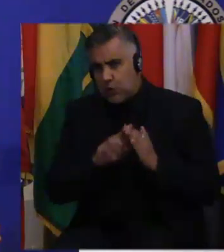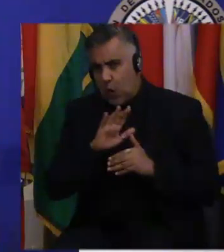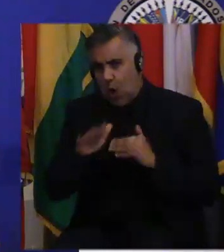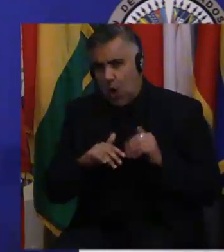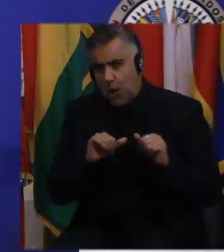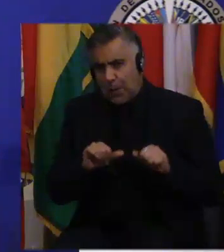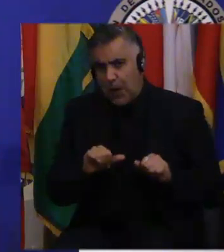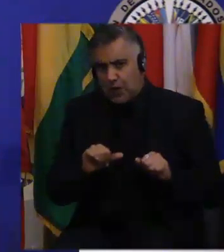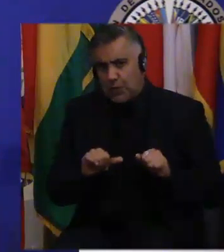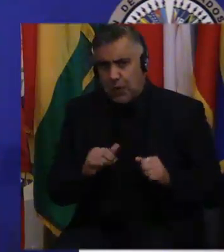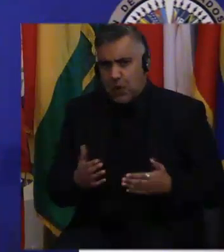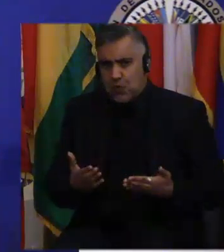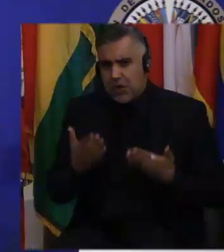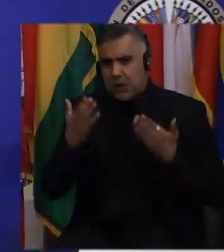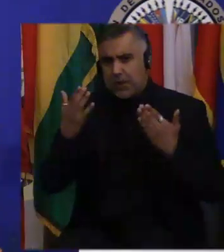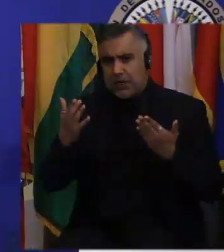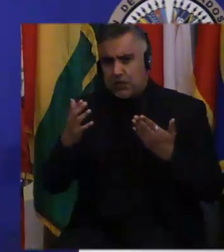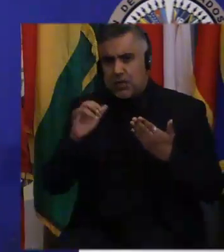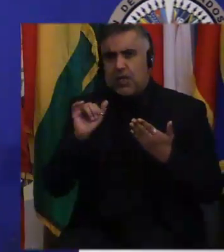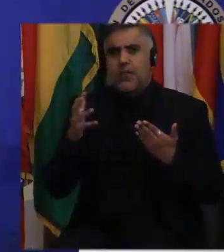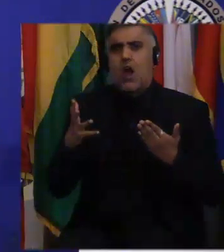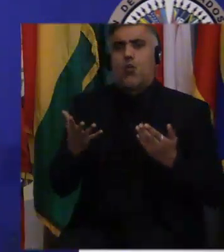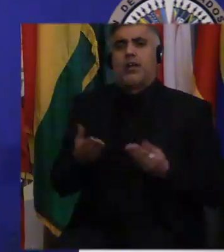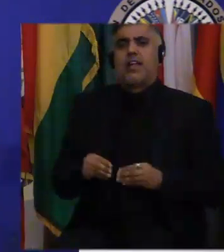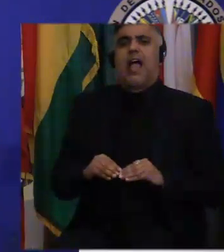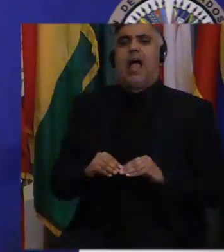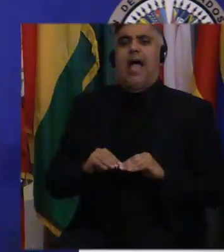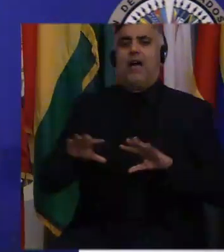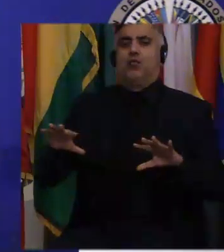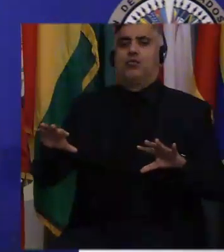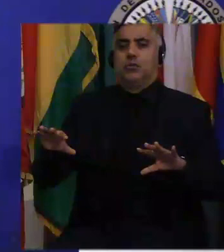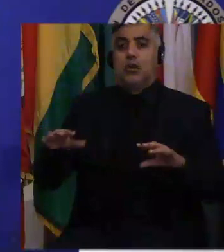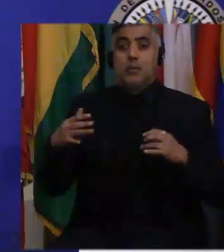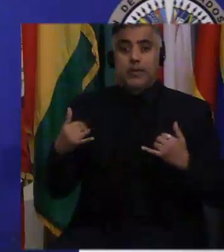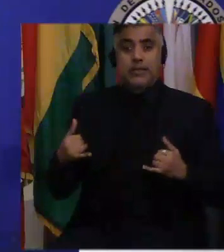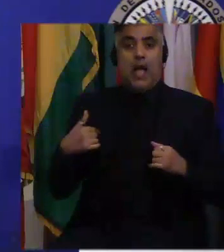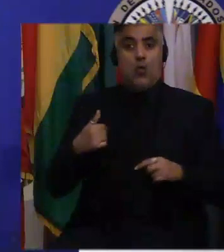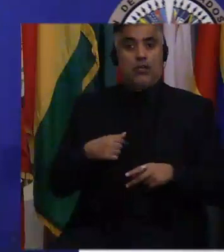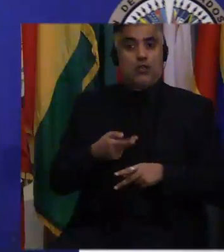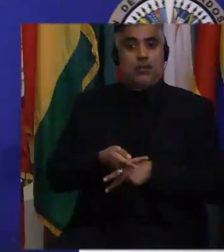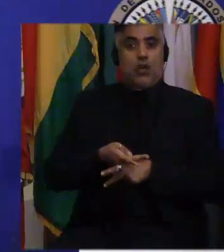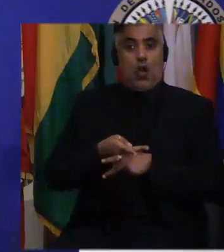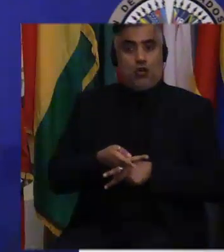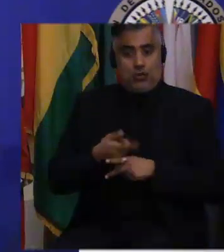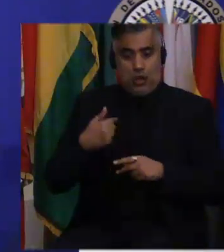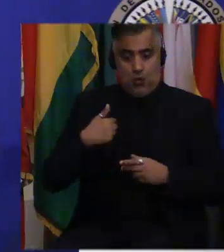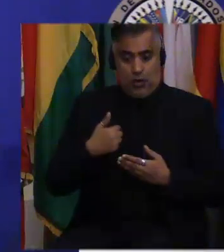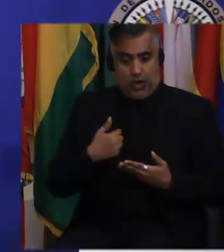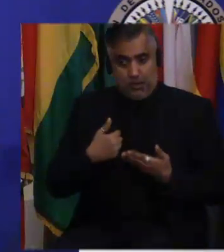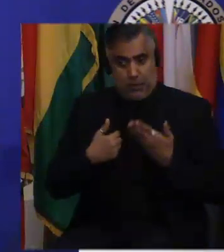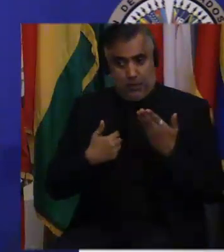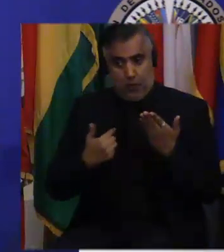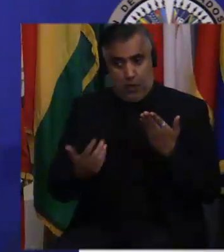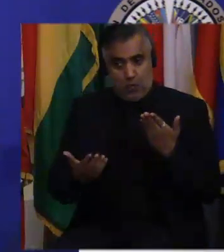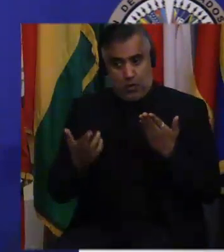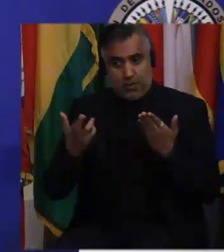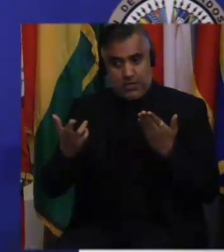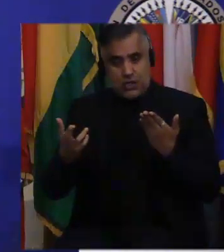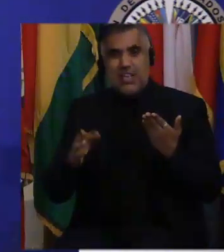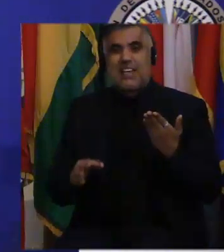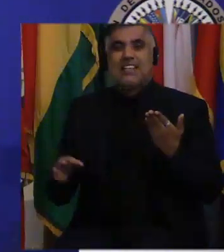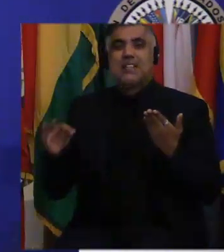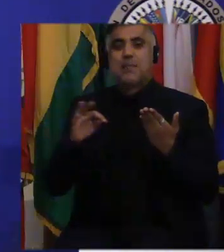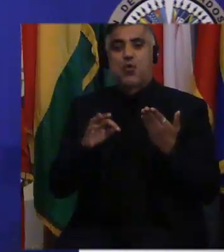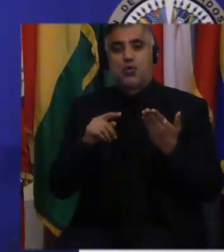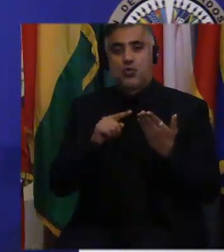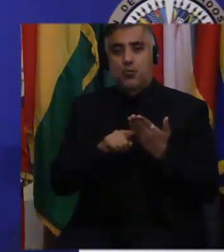possible recommendations that are already out, because now we have to be cautious. When I am putting forward recommendations, it is